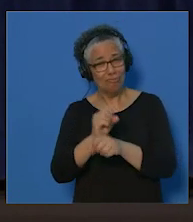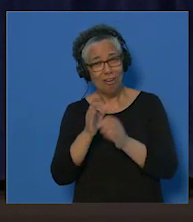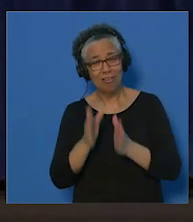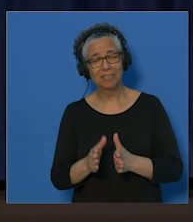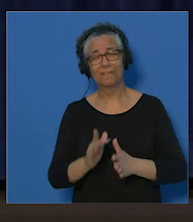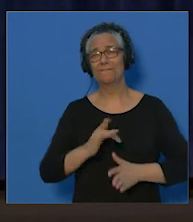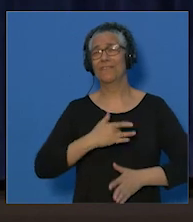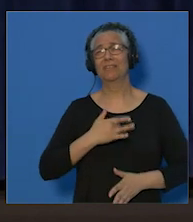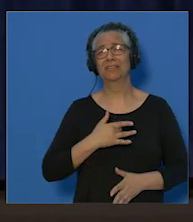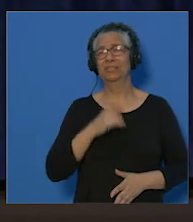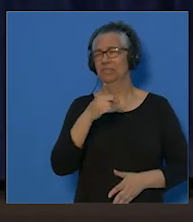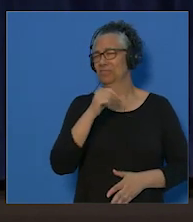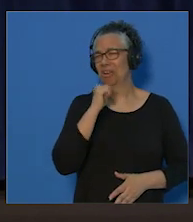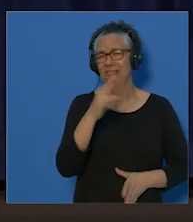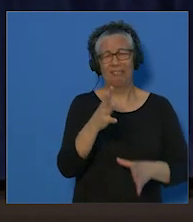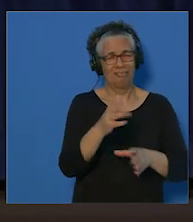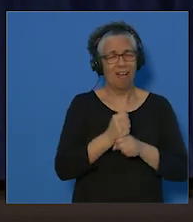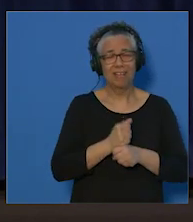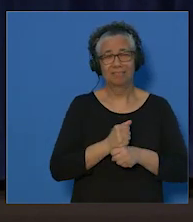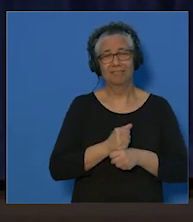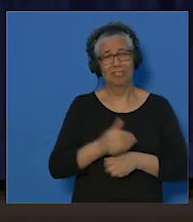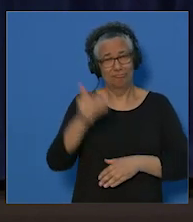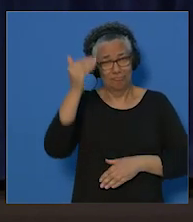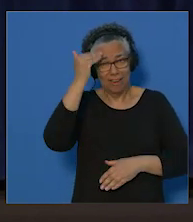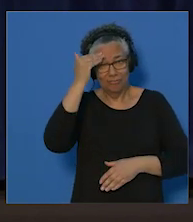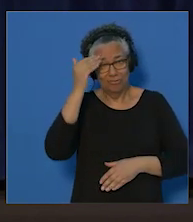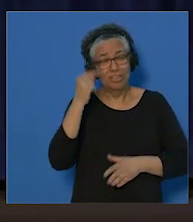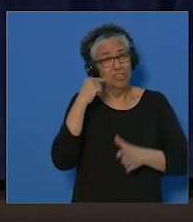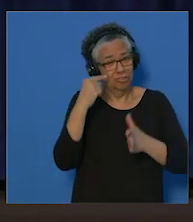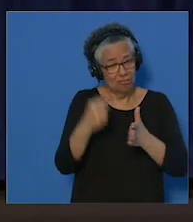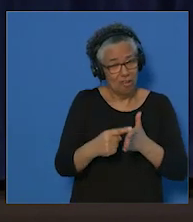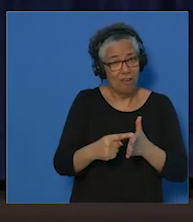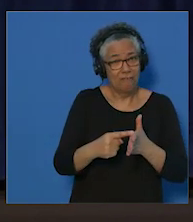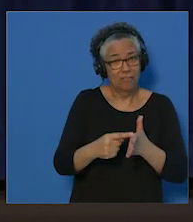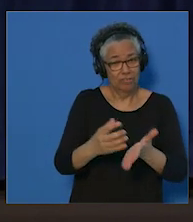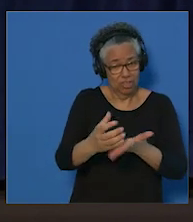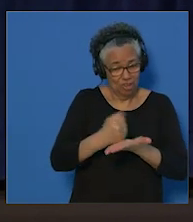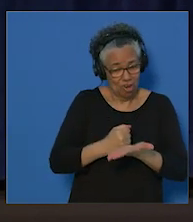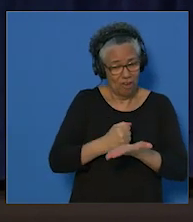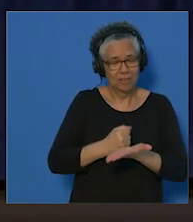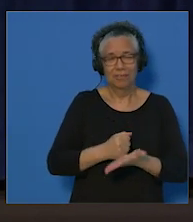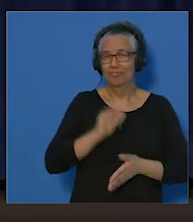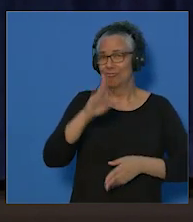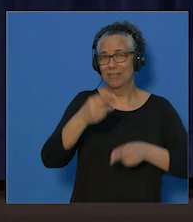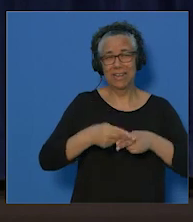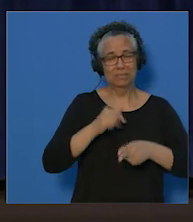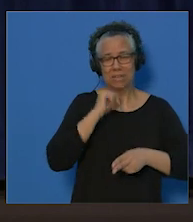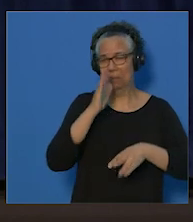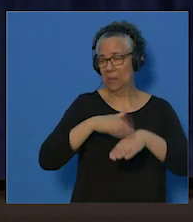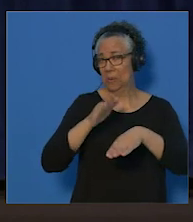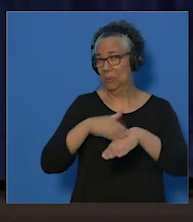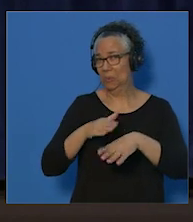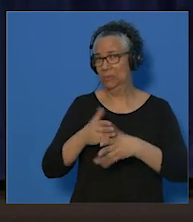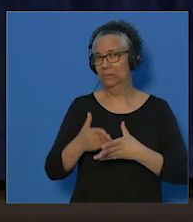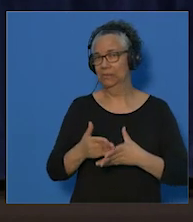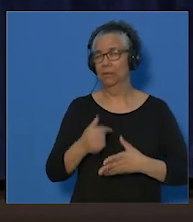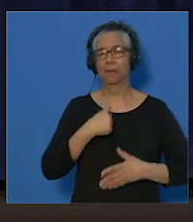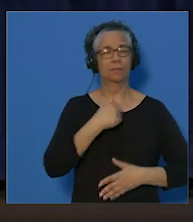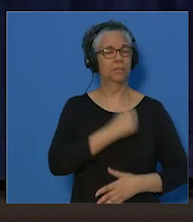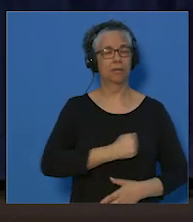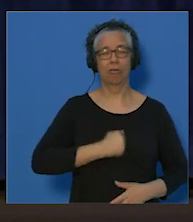you have not received the recognition you deserve, if you feel that your name has not been called as it should have, I am truly